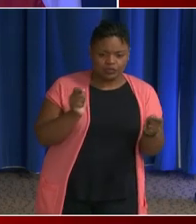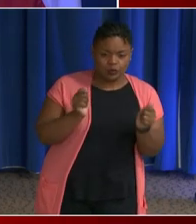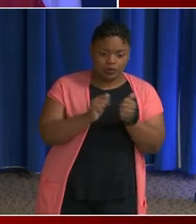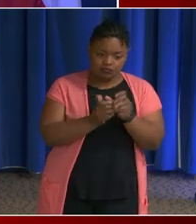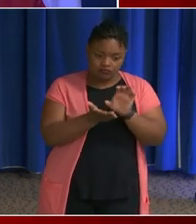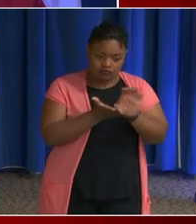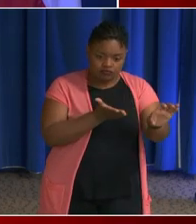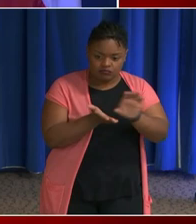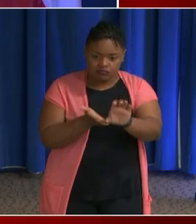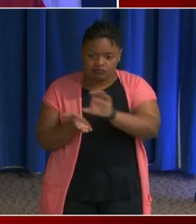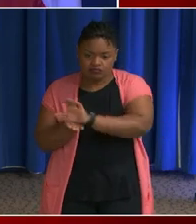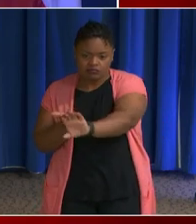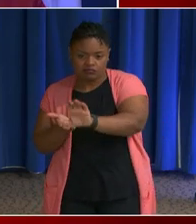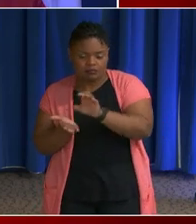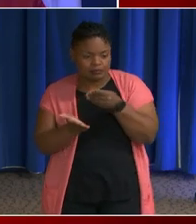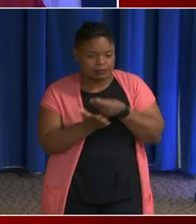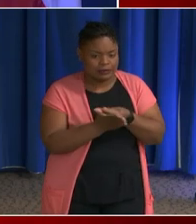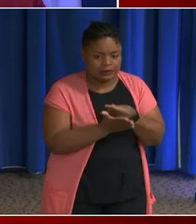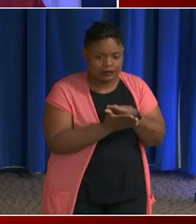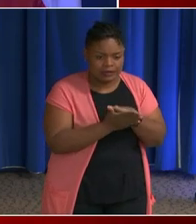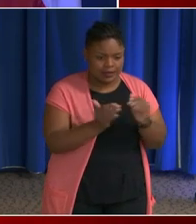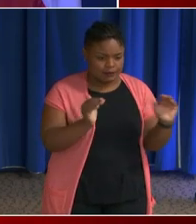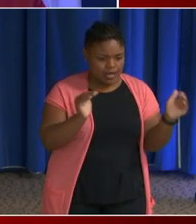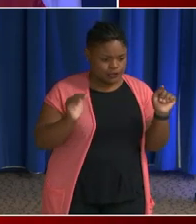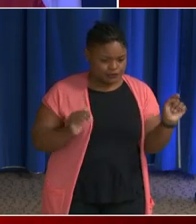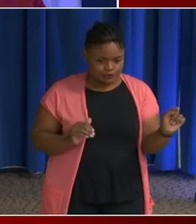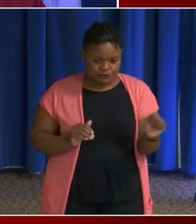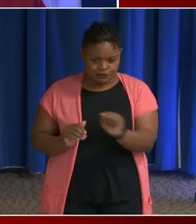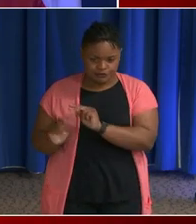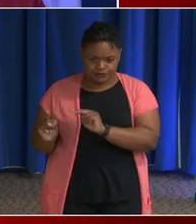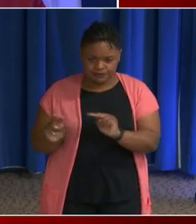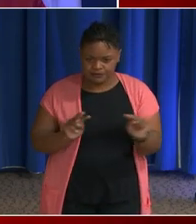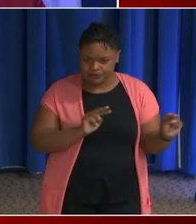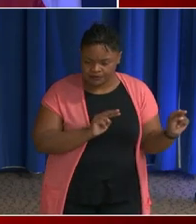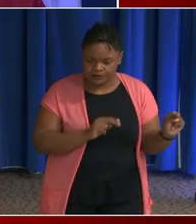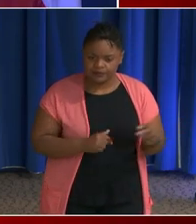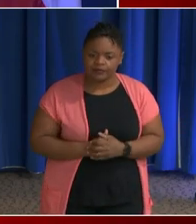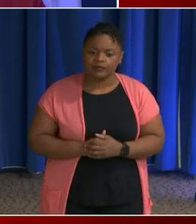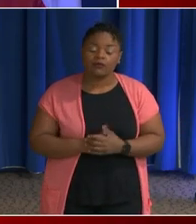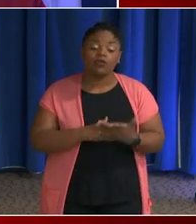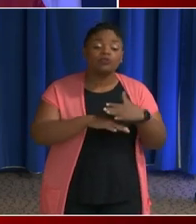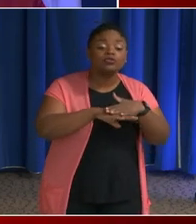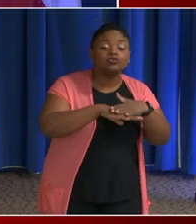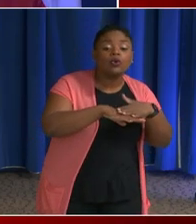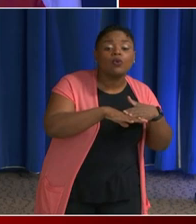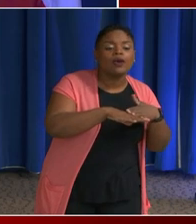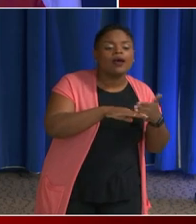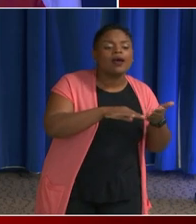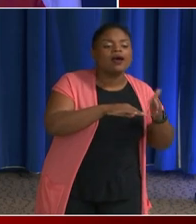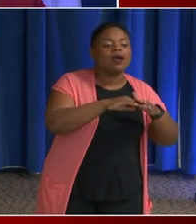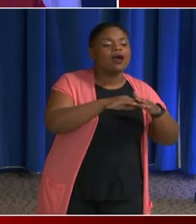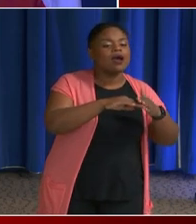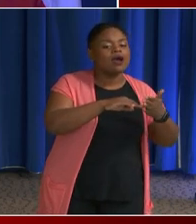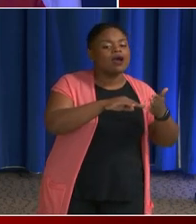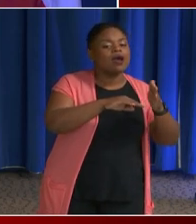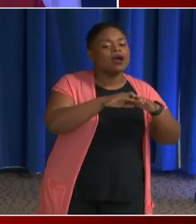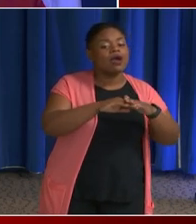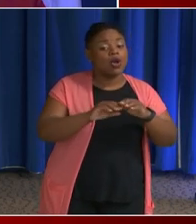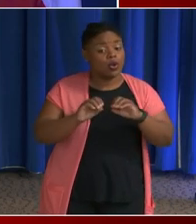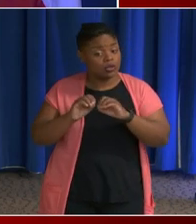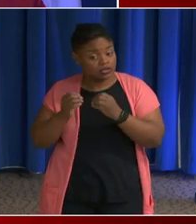can see that MPD has increased more slowly than those social